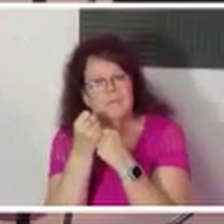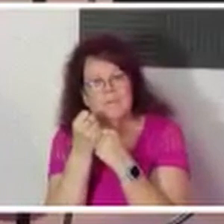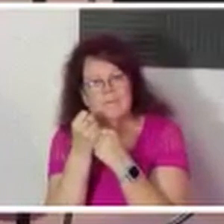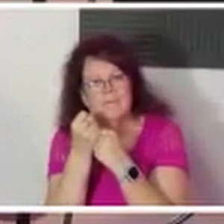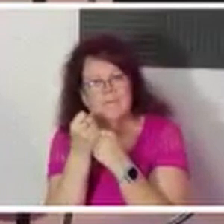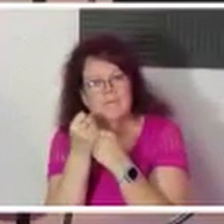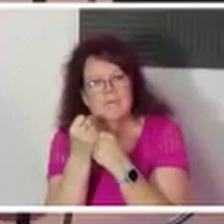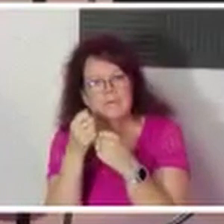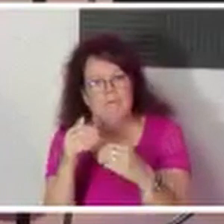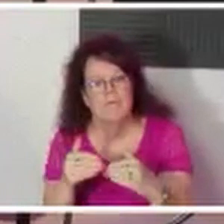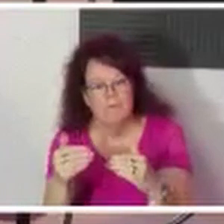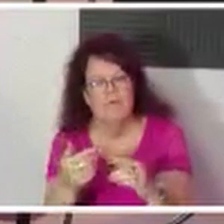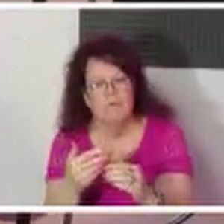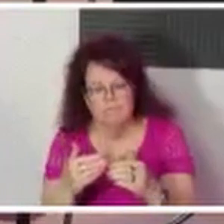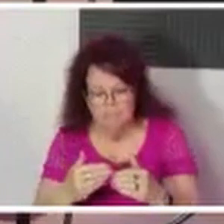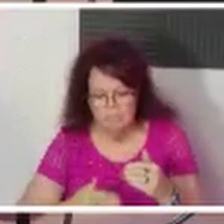Moving forward from that though,